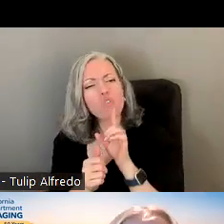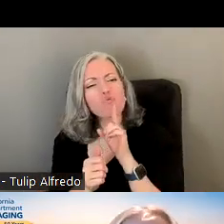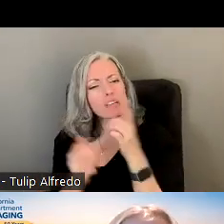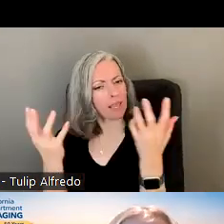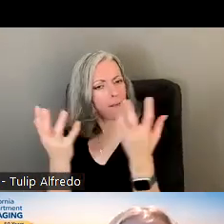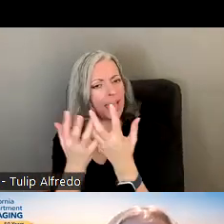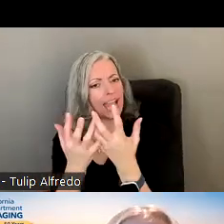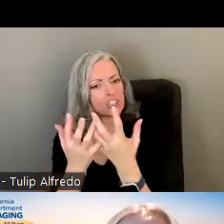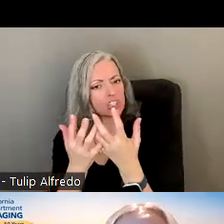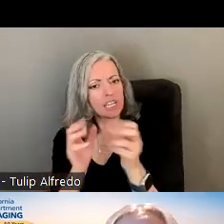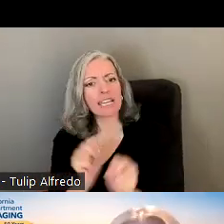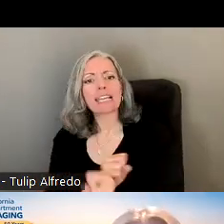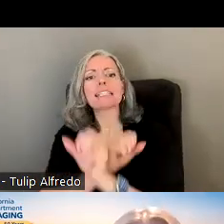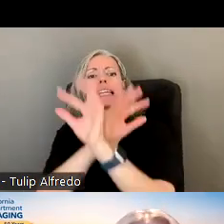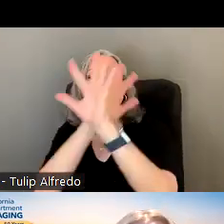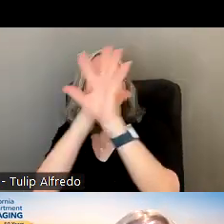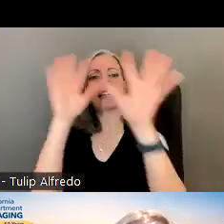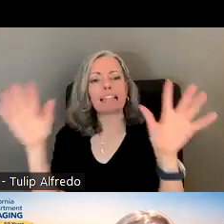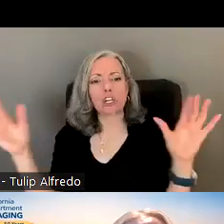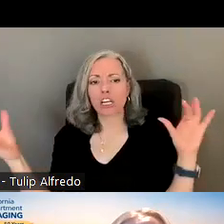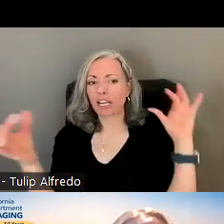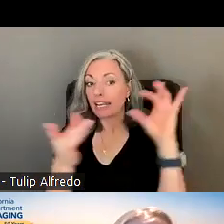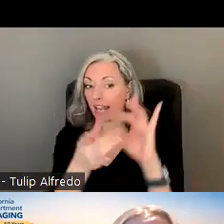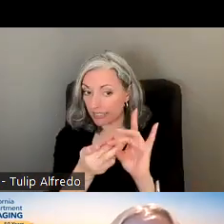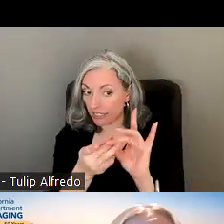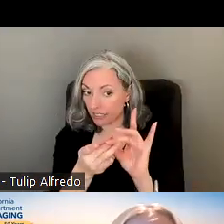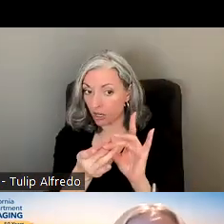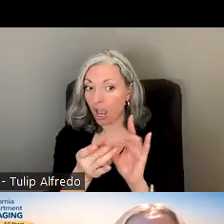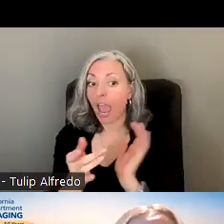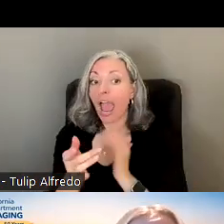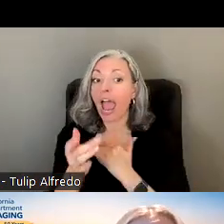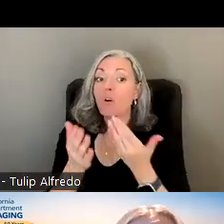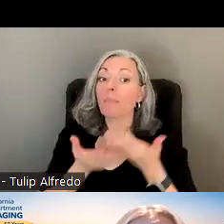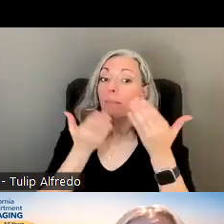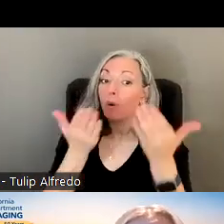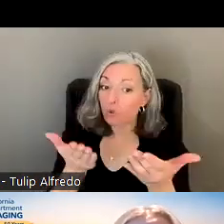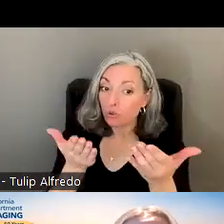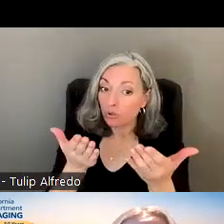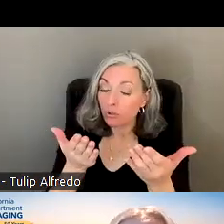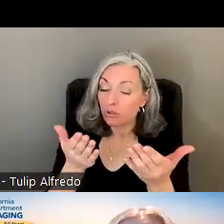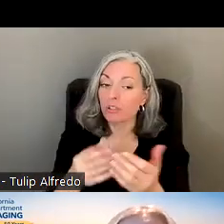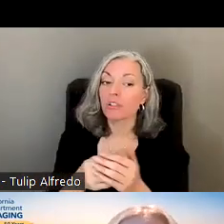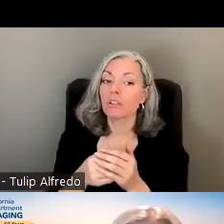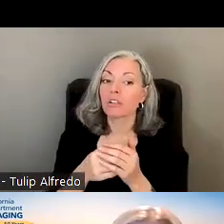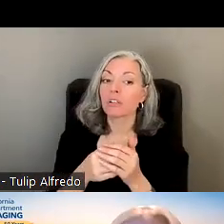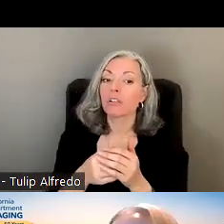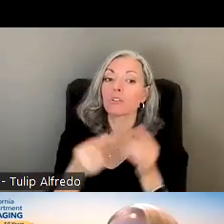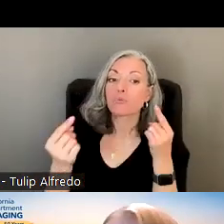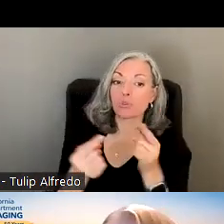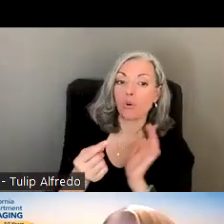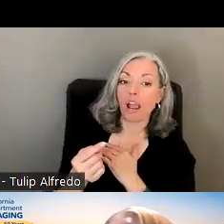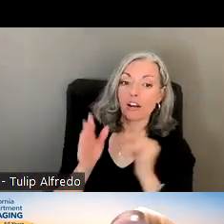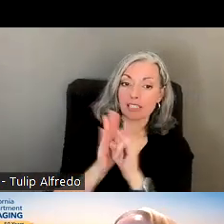Is there a clear direct link between what we're proposing as a priority recommendation to our